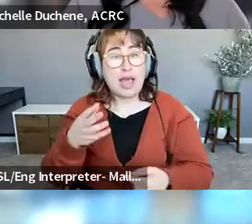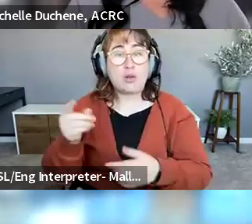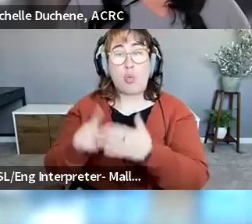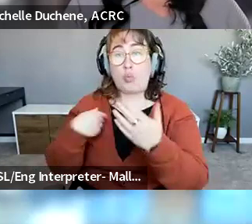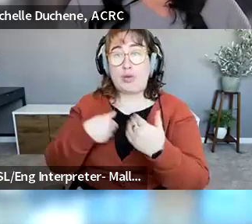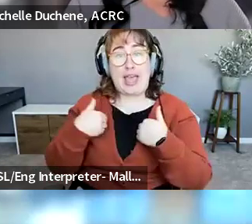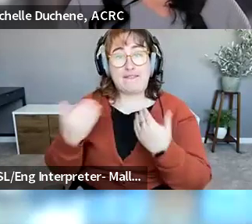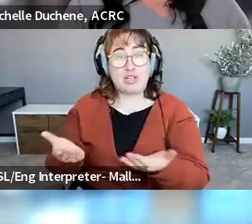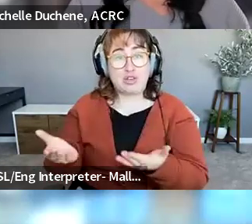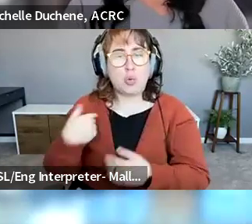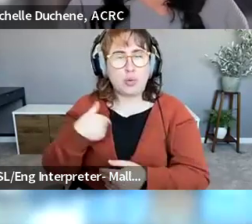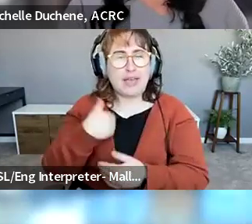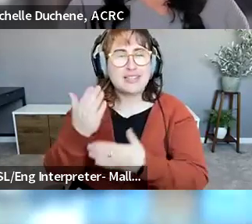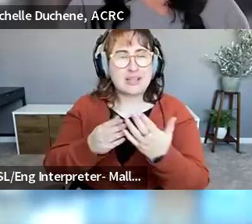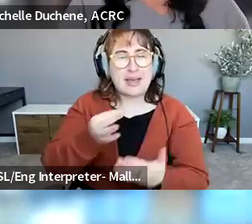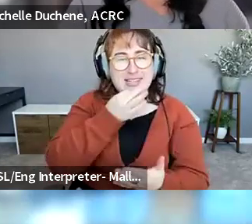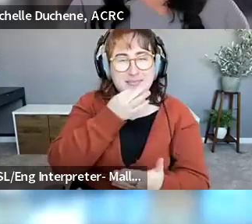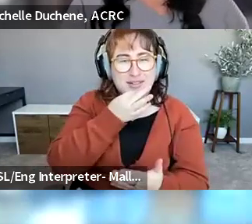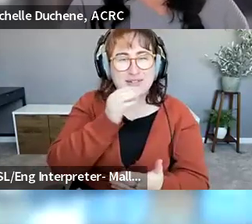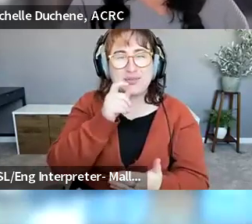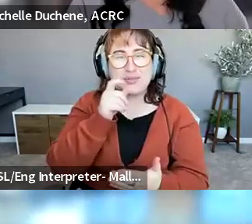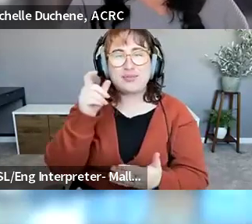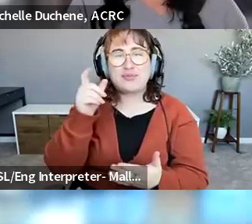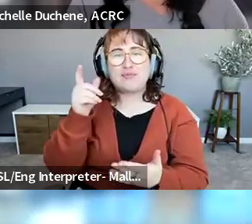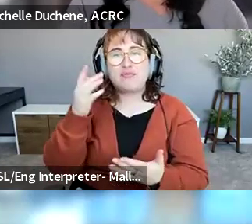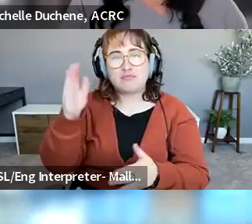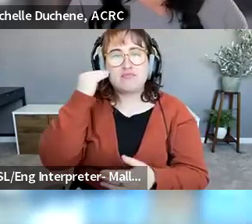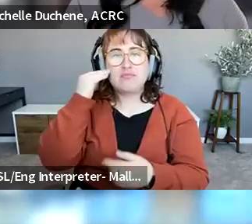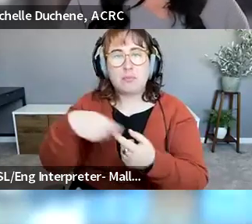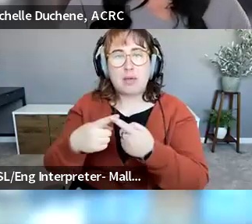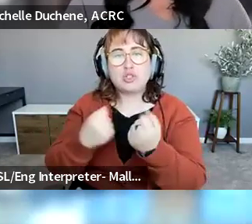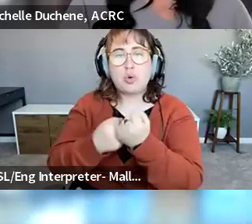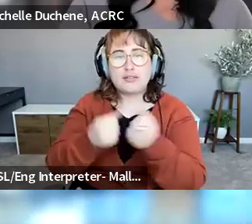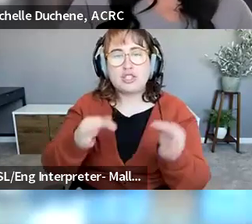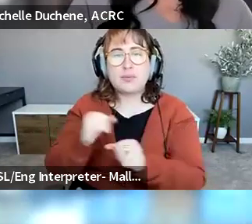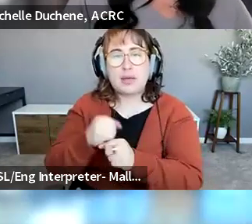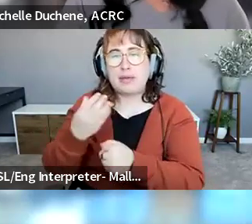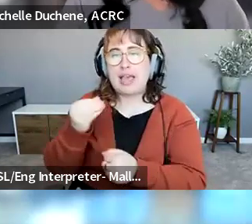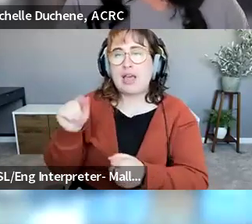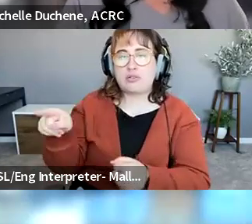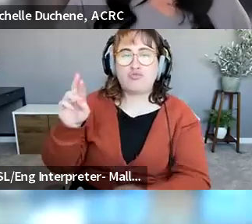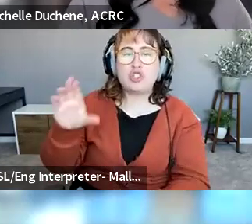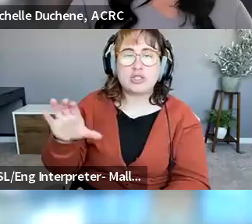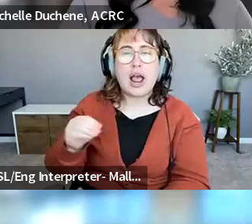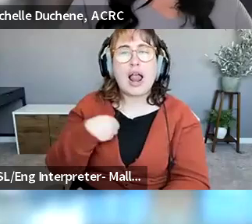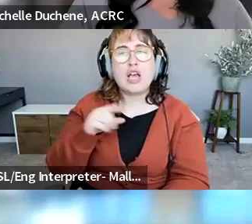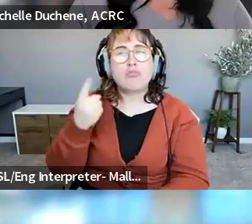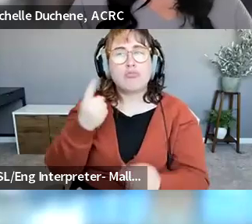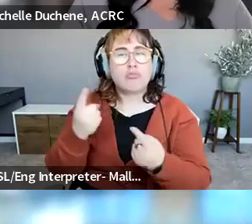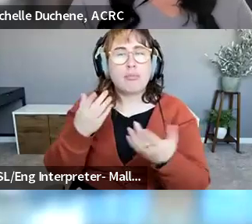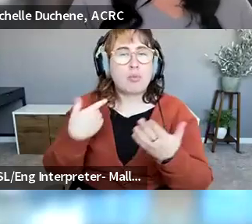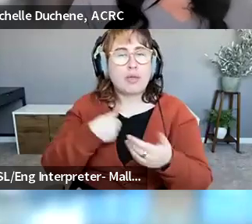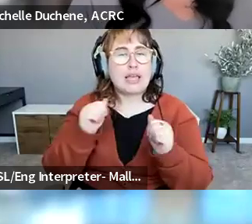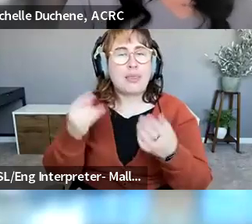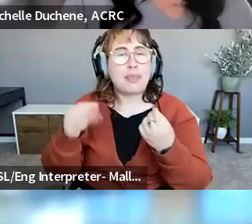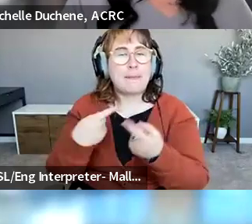here, we've got some experts that know about supported decision making at our regional center. And I was just thinking maybe we could look at